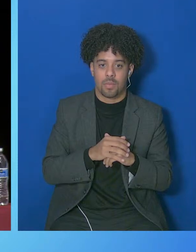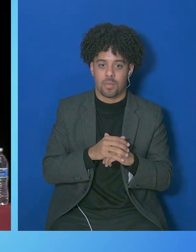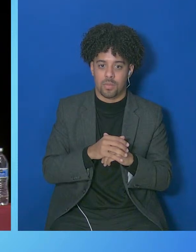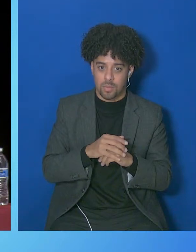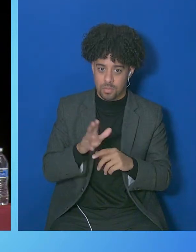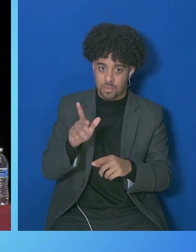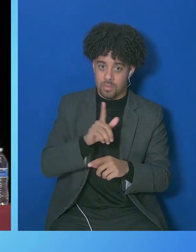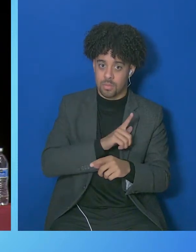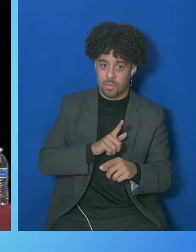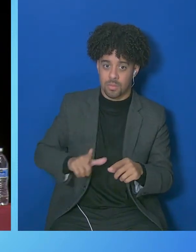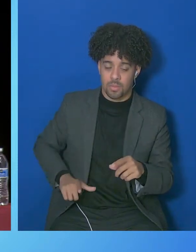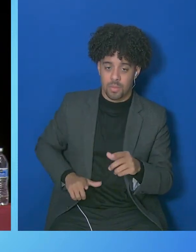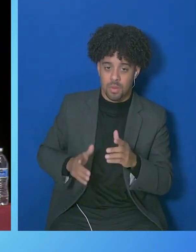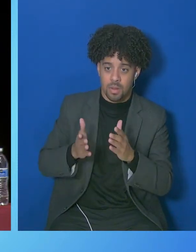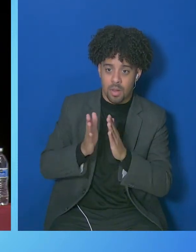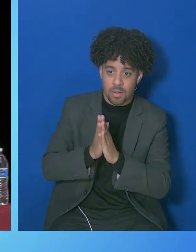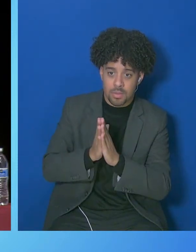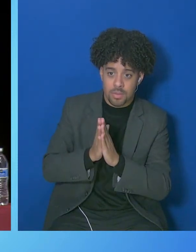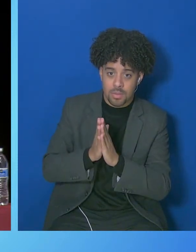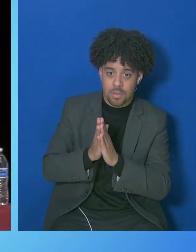And Linda's asking about, that's the,